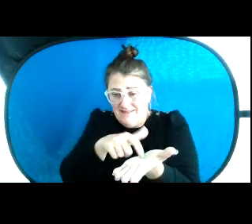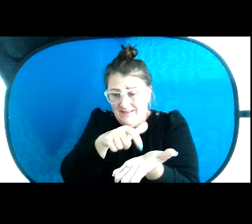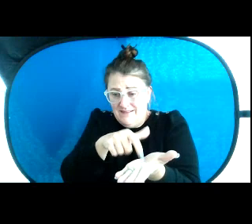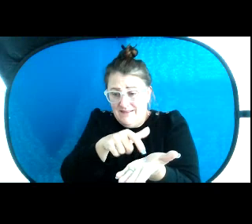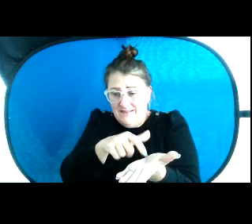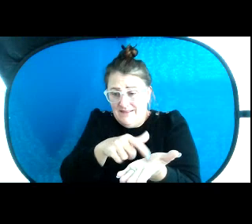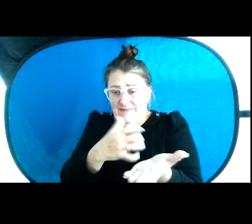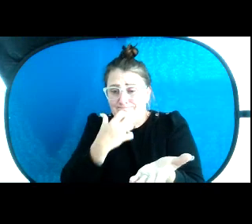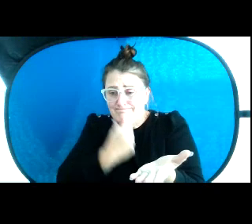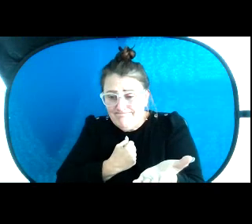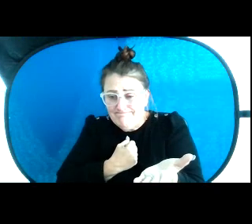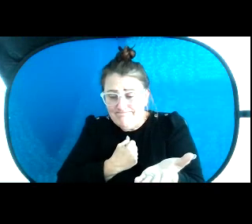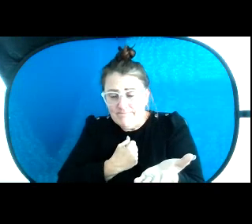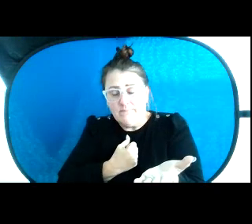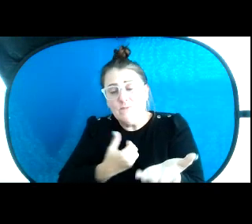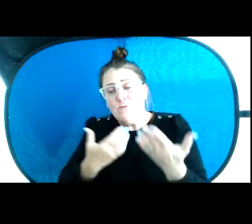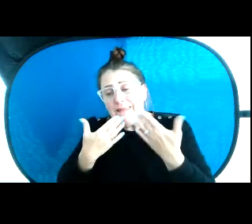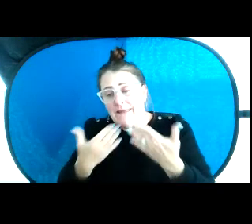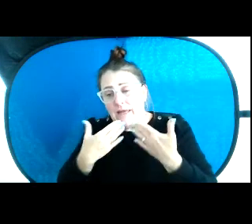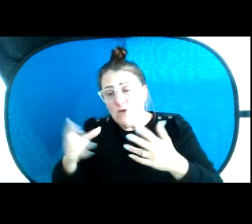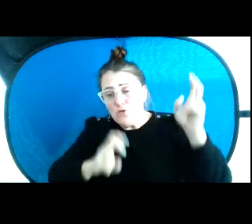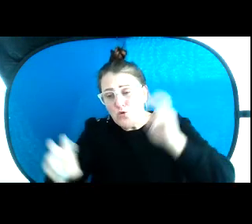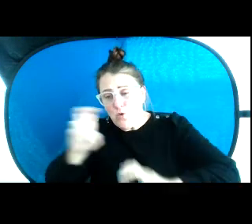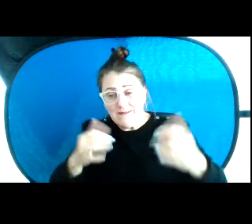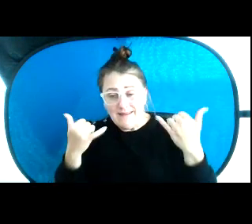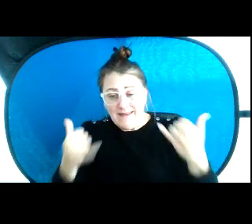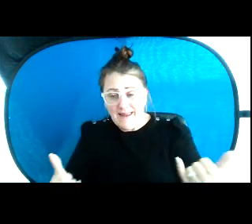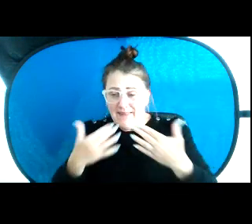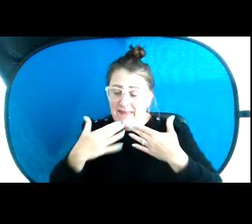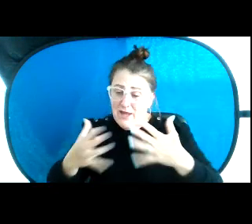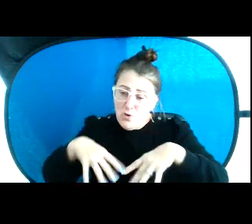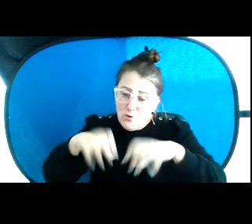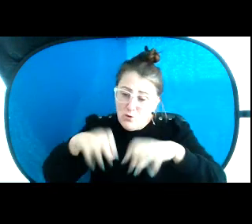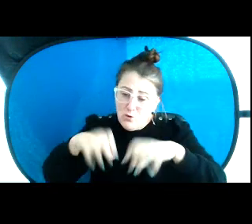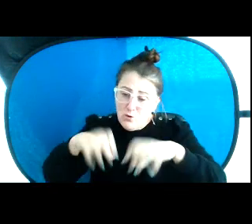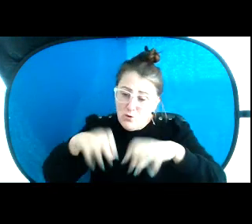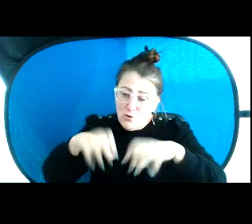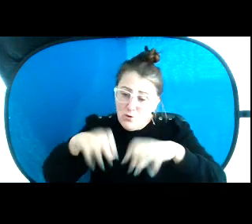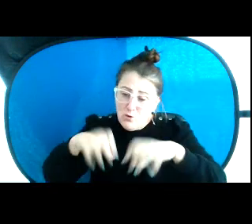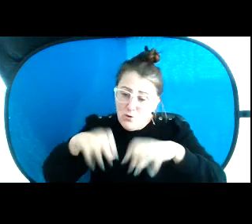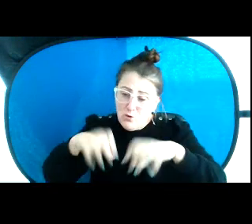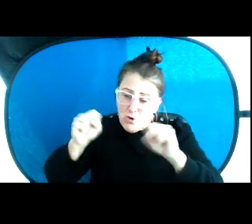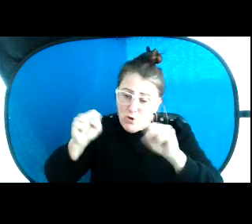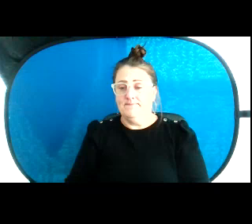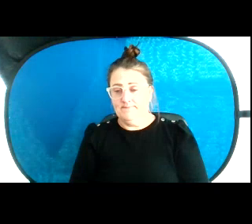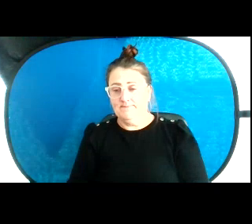us on that tour today. Thank you for hosting us here. Thank you for reminding us that it is about the people. Thank